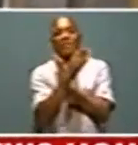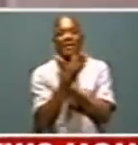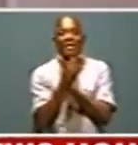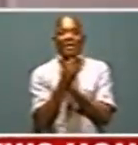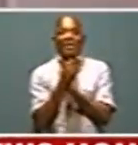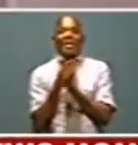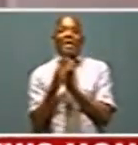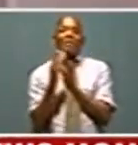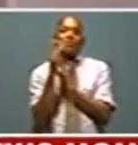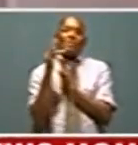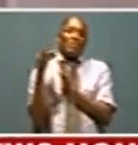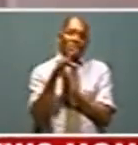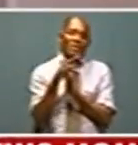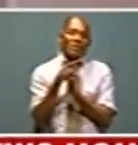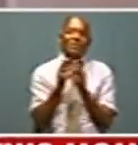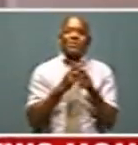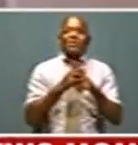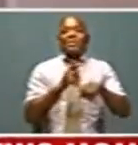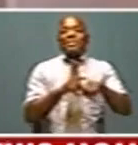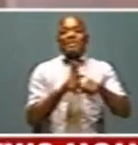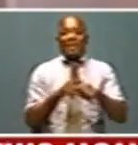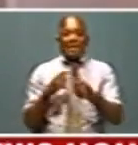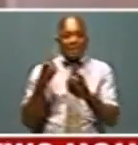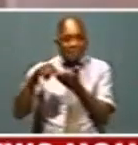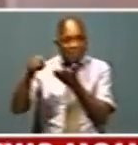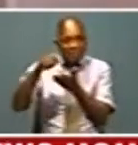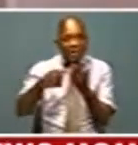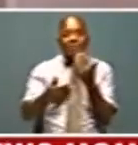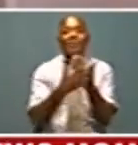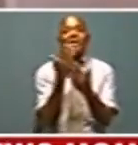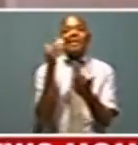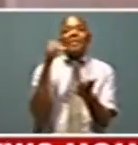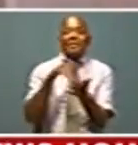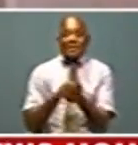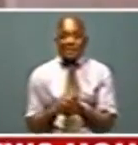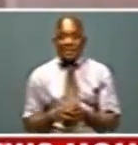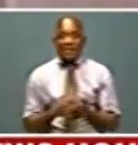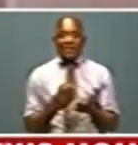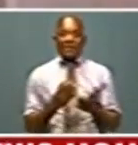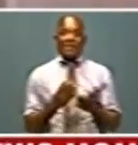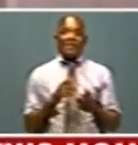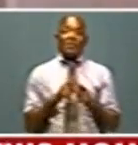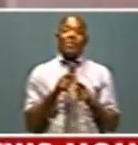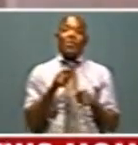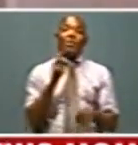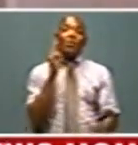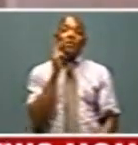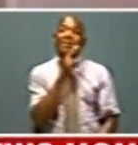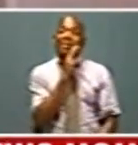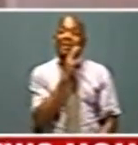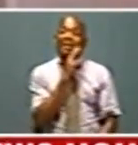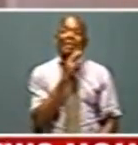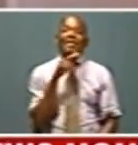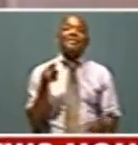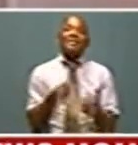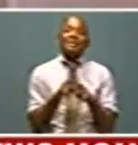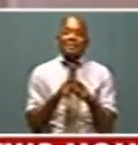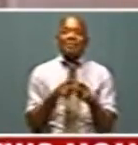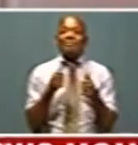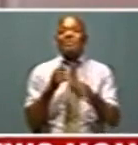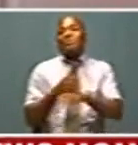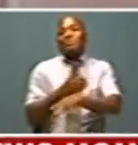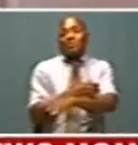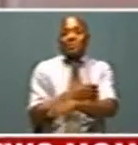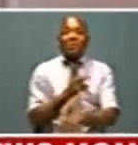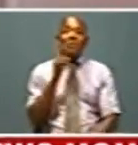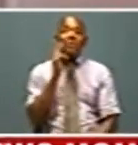just coming to Wa in less than an hour to go around and then have a flight back. The hospitality industry, especially our hotels,